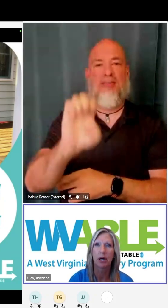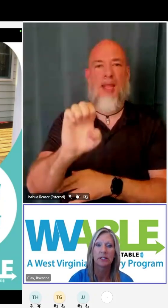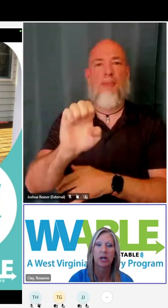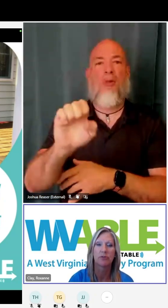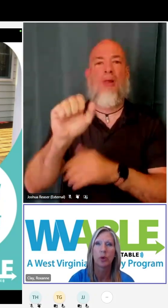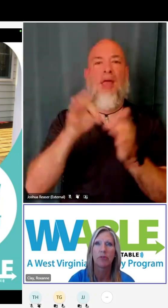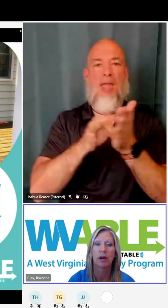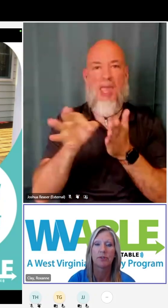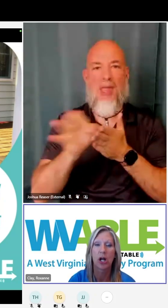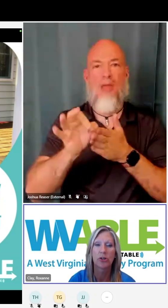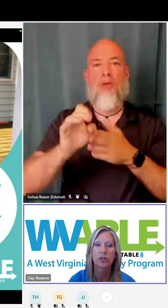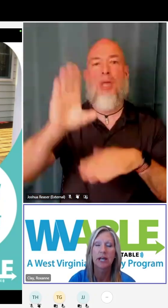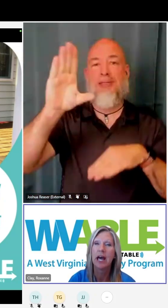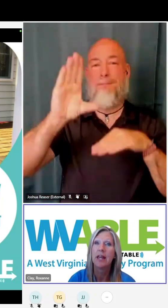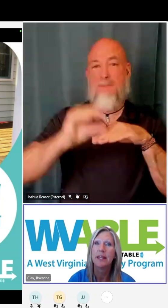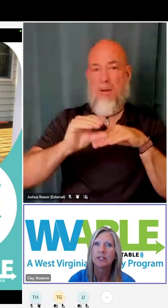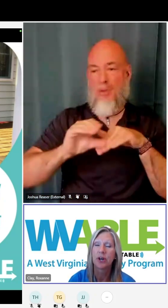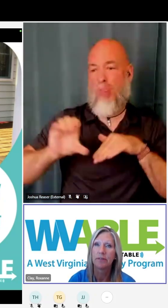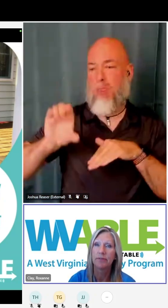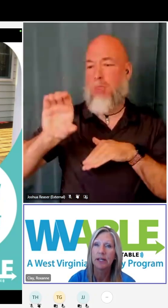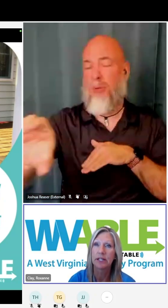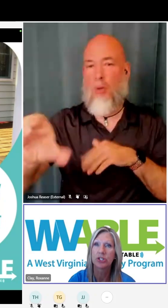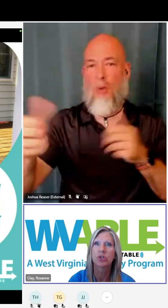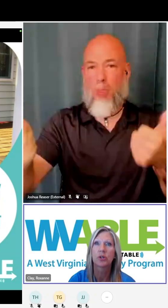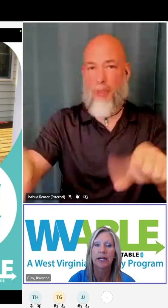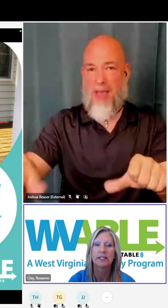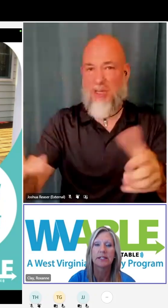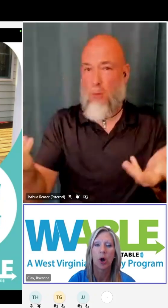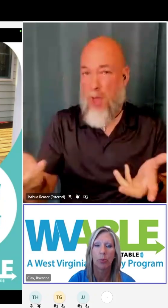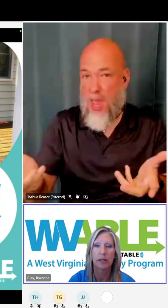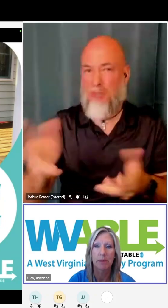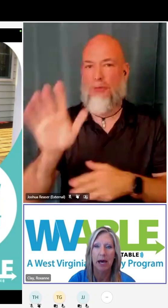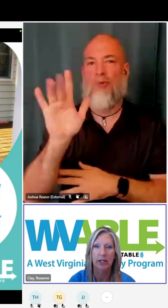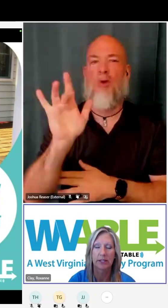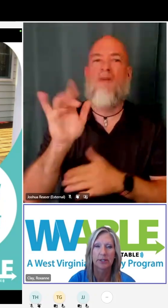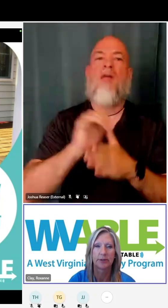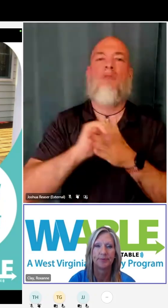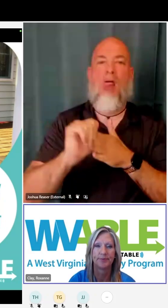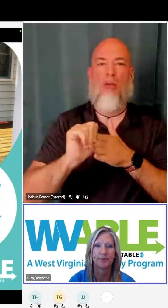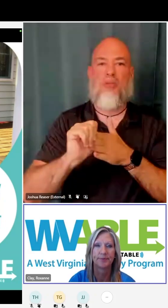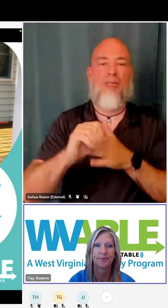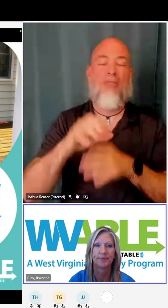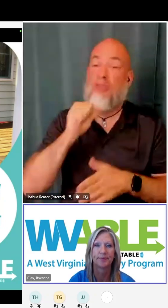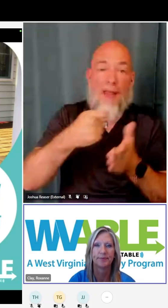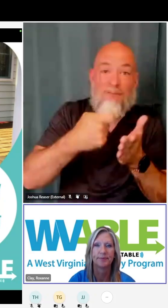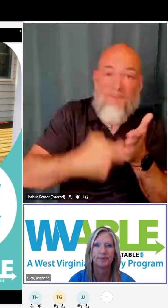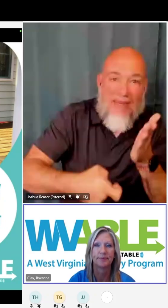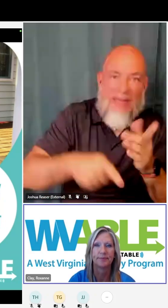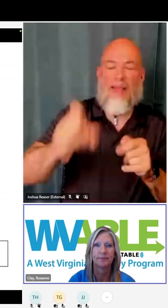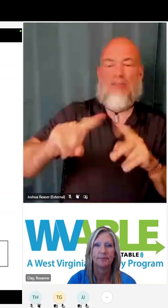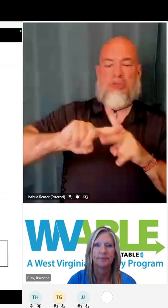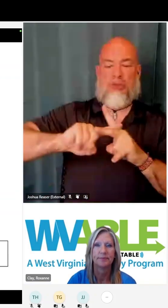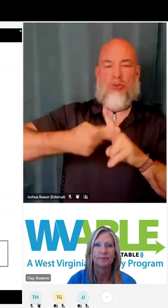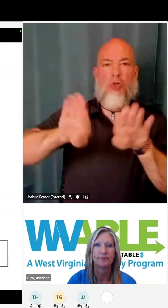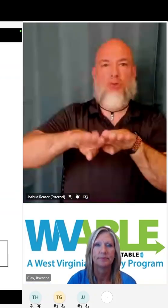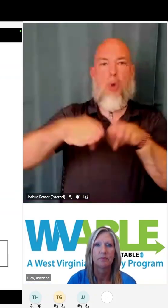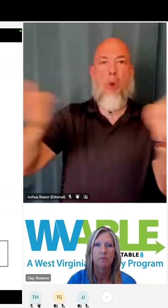opening deposit of $25. That's not a fee, that just creates the opening balance.